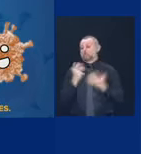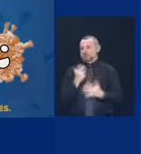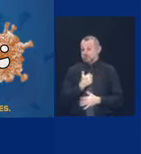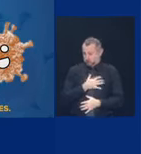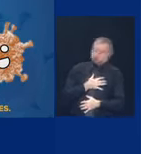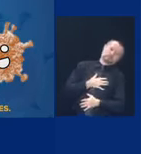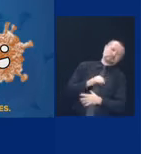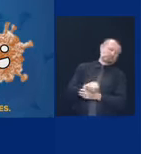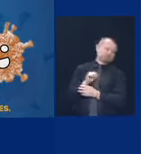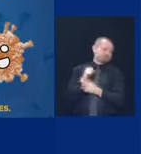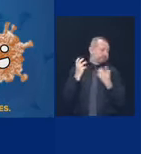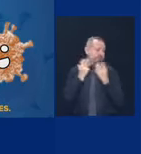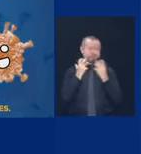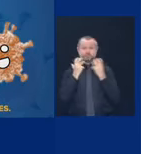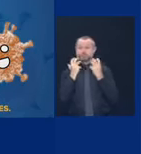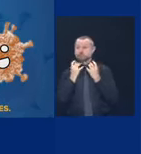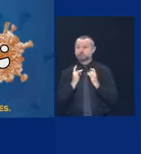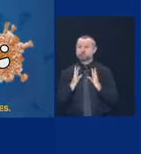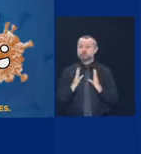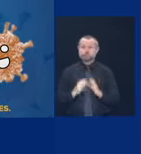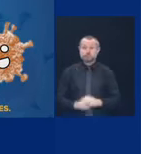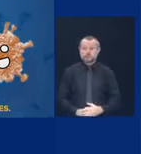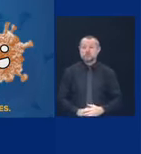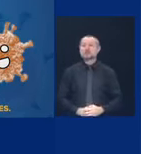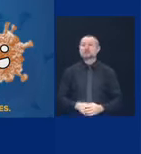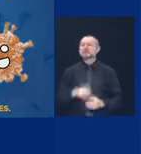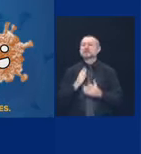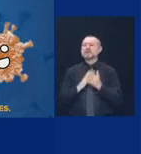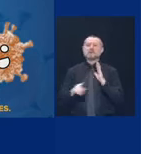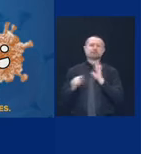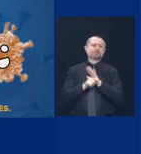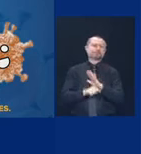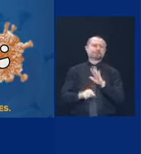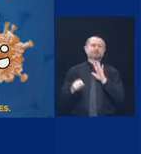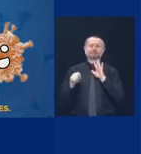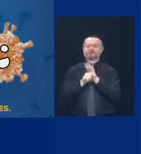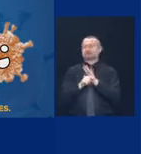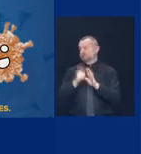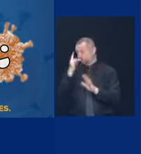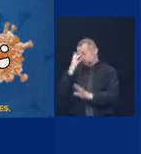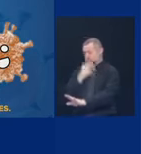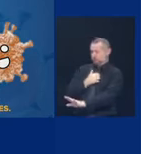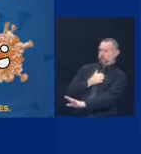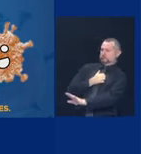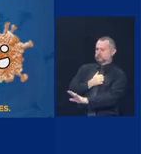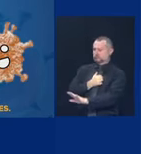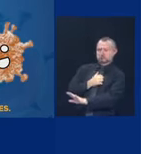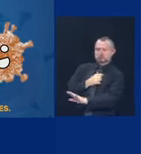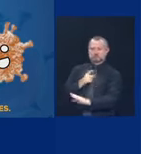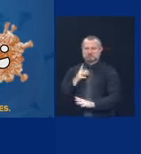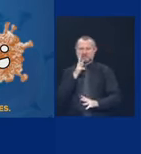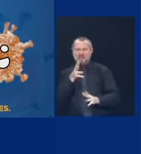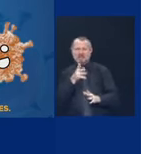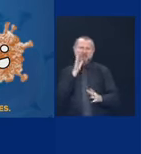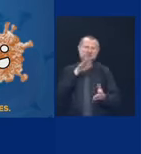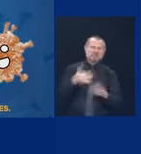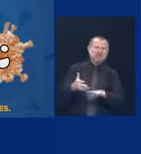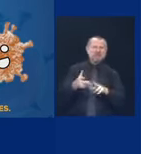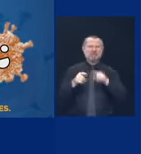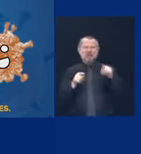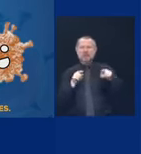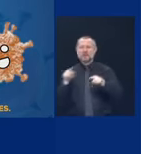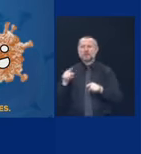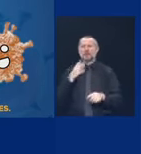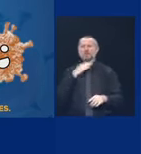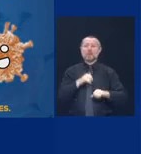what's going to happen. It's going to be terrible. It's going to be an apocalypse. Another station will say, don't worry